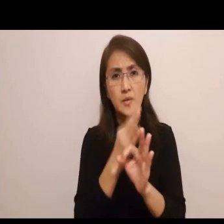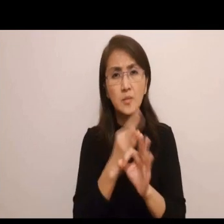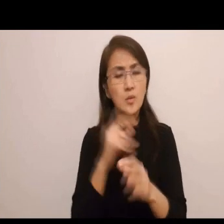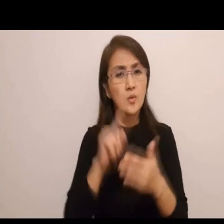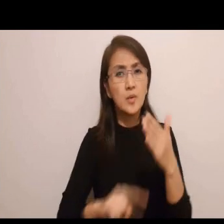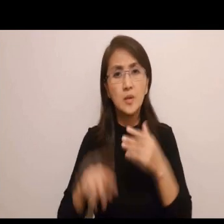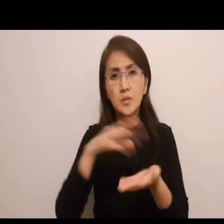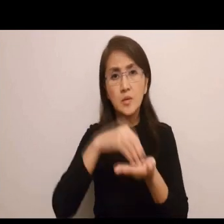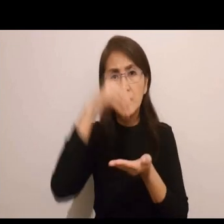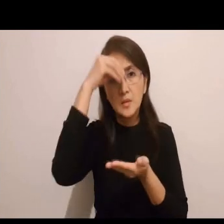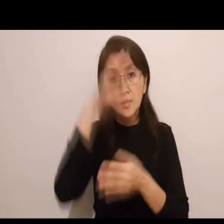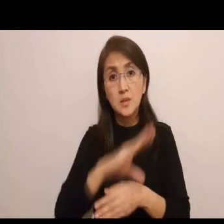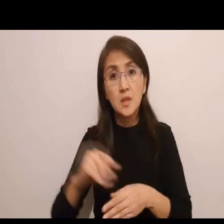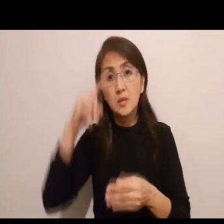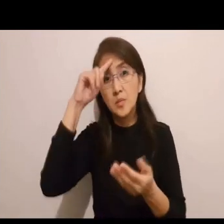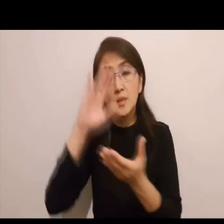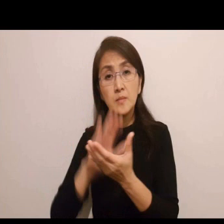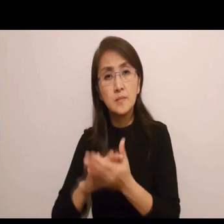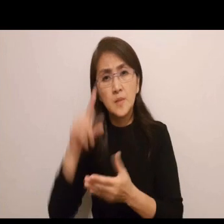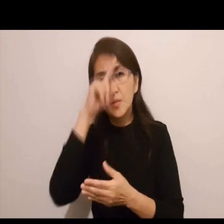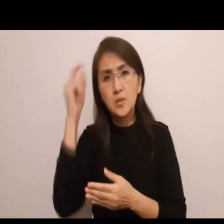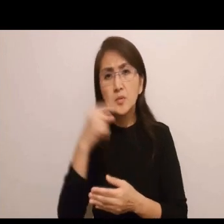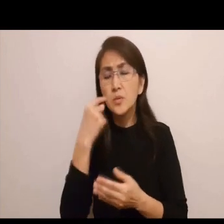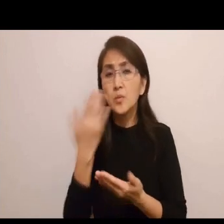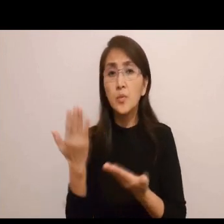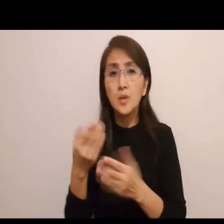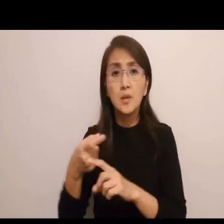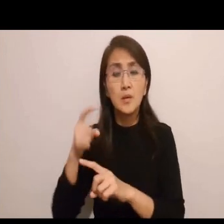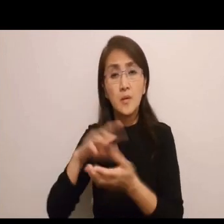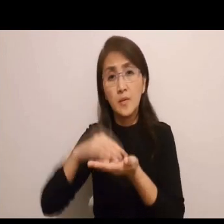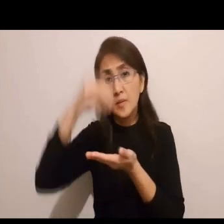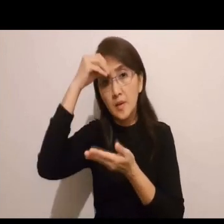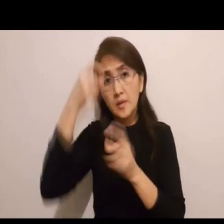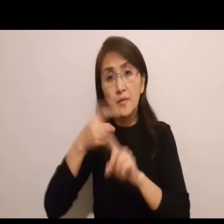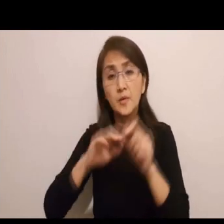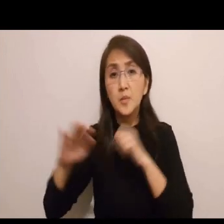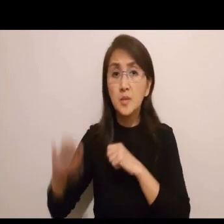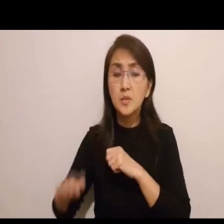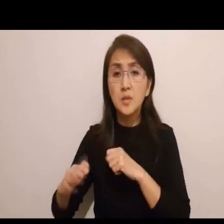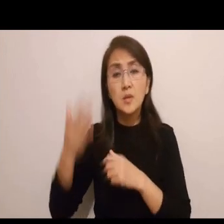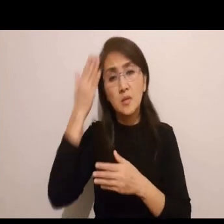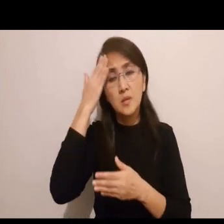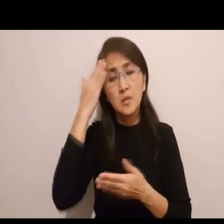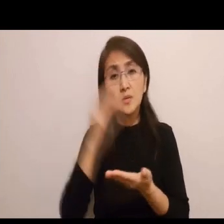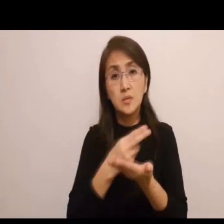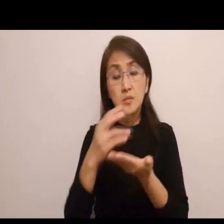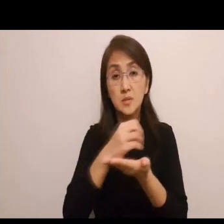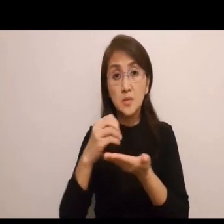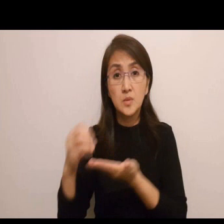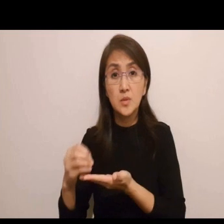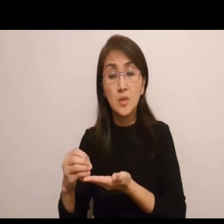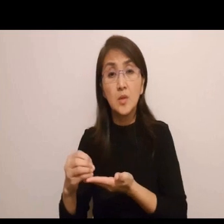Beloved, remain faithful to what you have learned and believed, because you know from whom you learned it, and that from infancy you